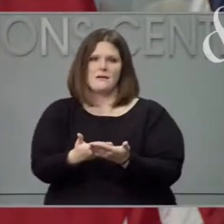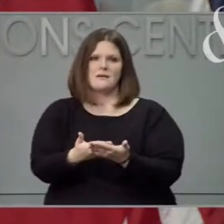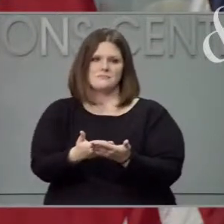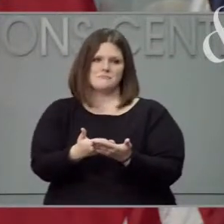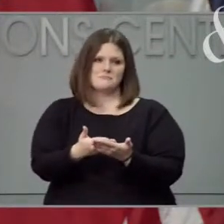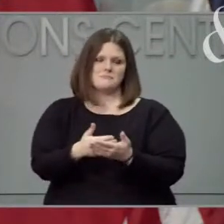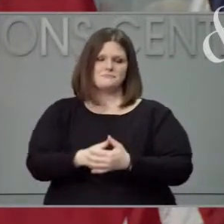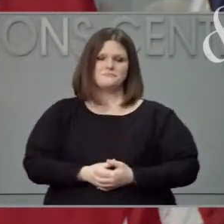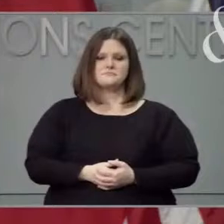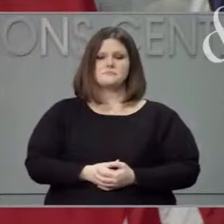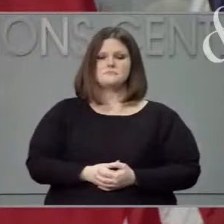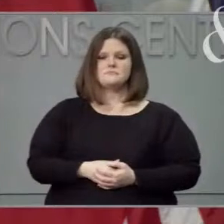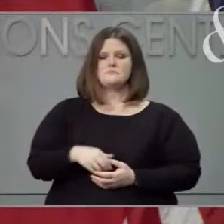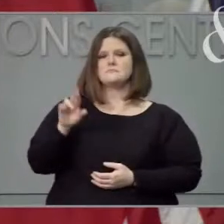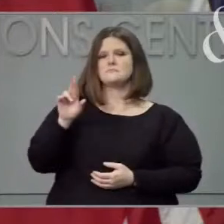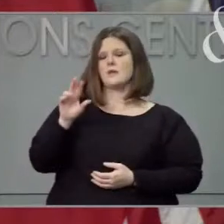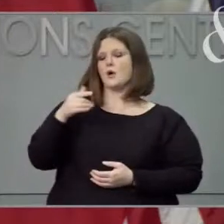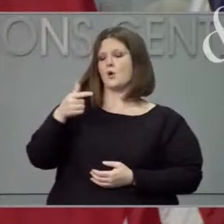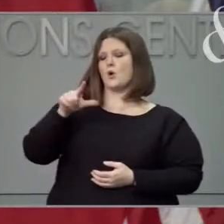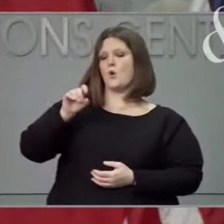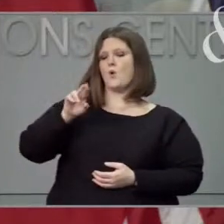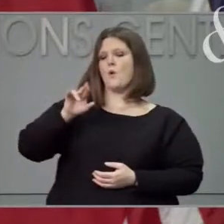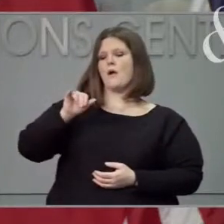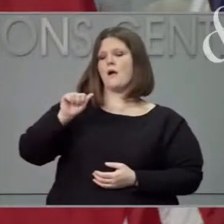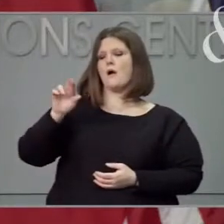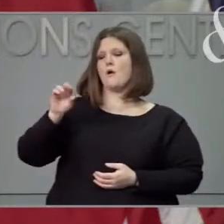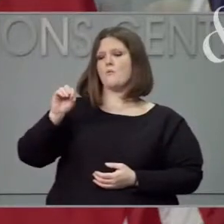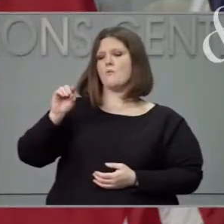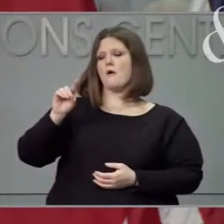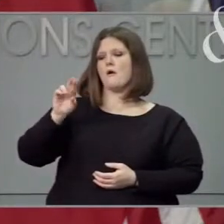Our next question is from Gloria Rodriguez of ABC 11.